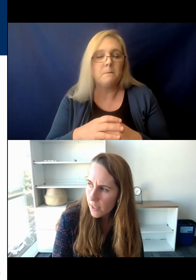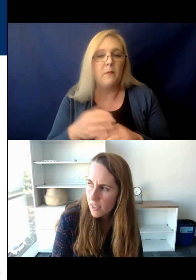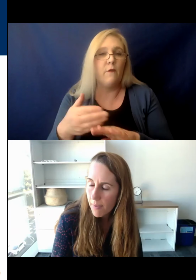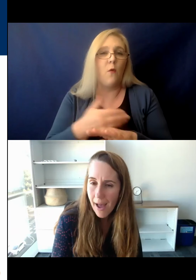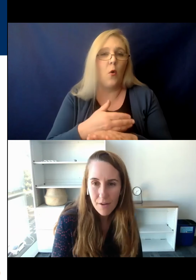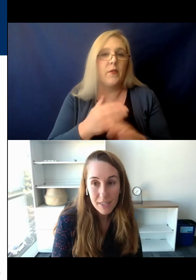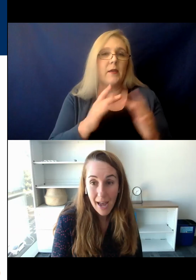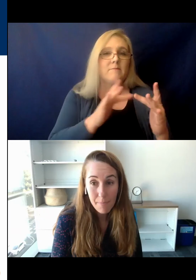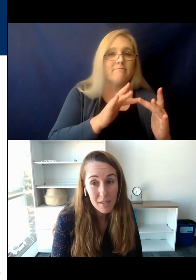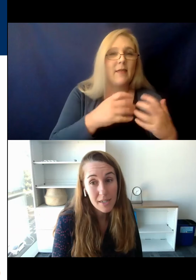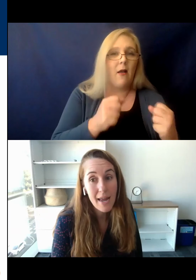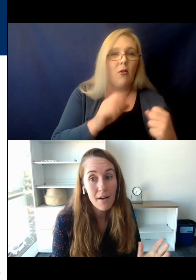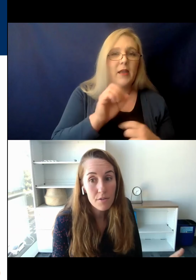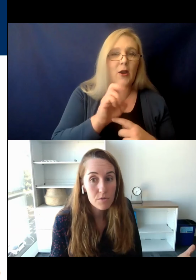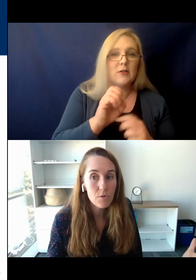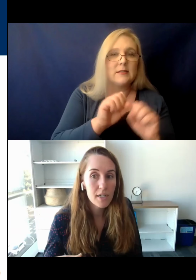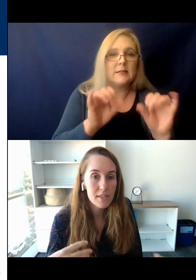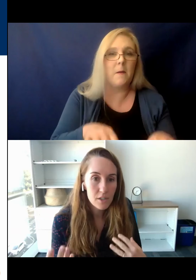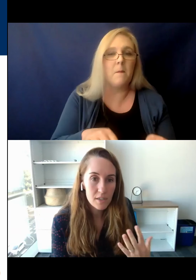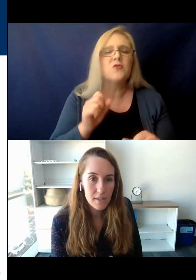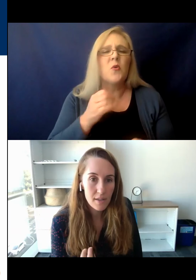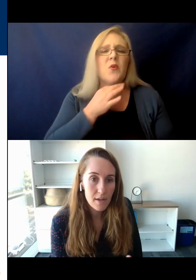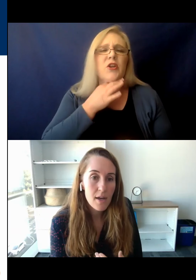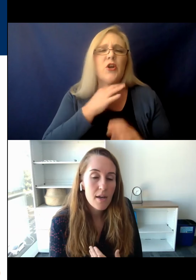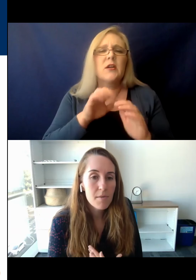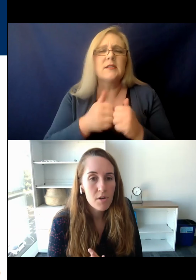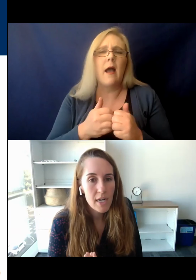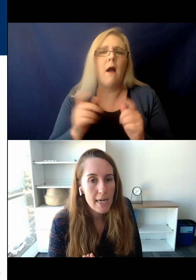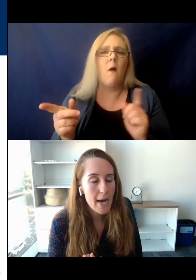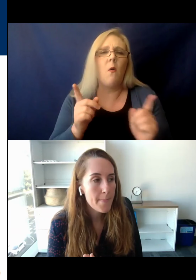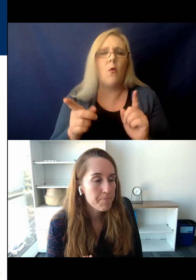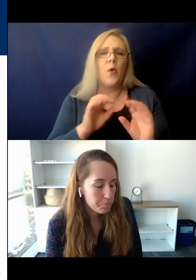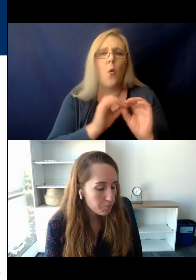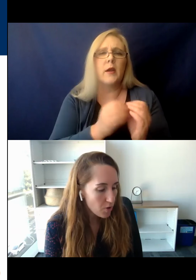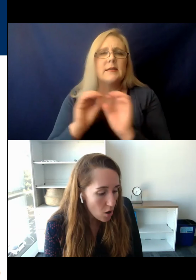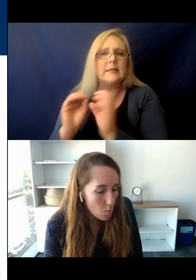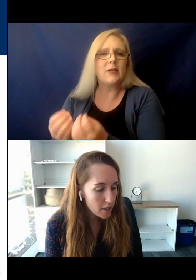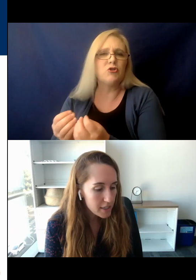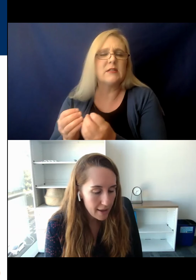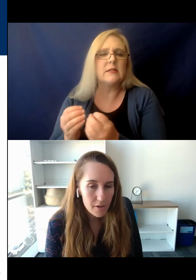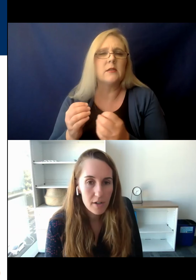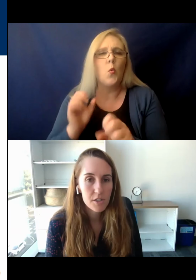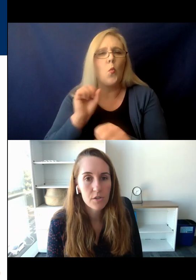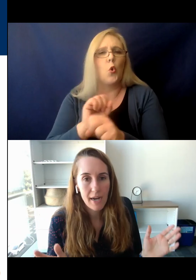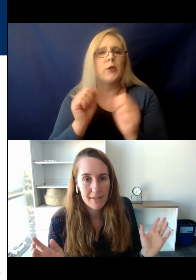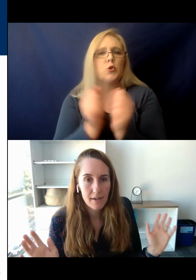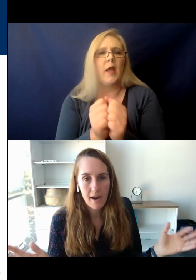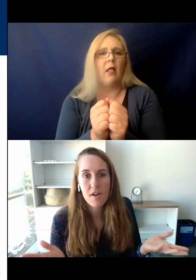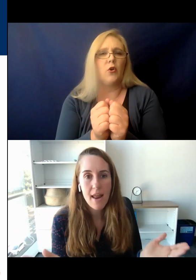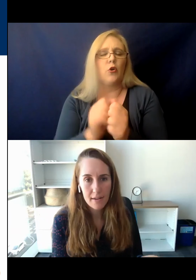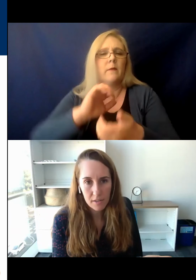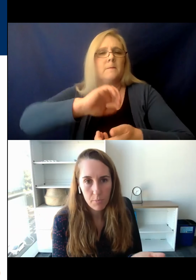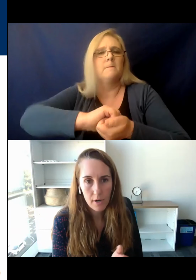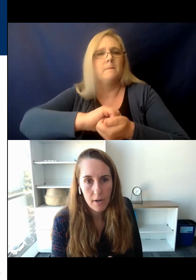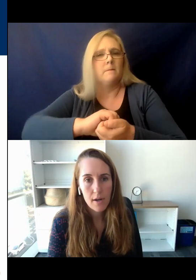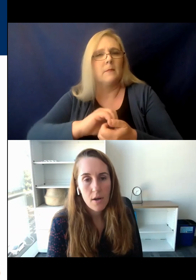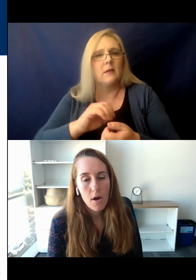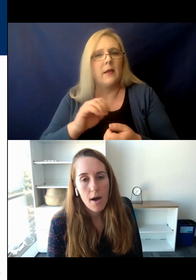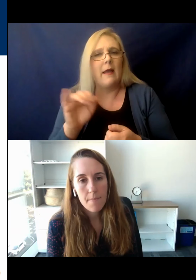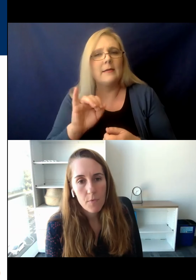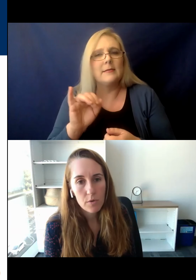really curious about how this happens and how those organizations in the community work together to, as a kind of a net,